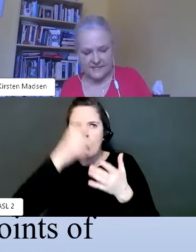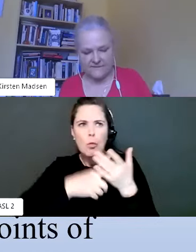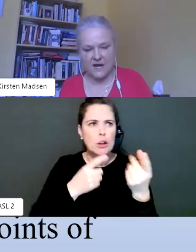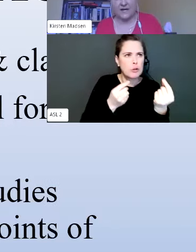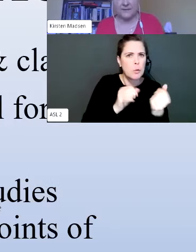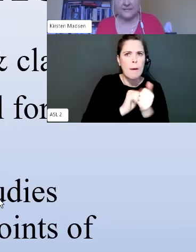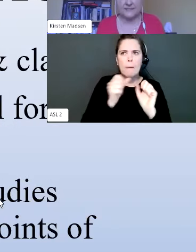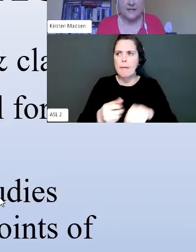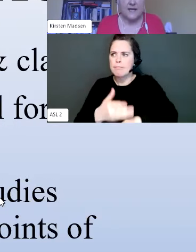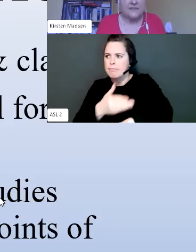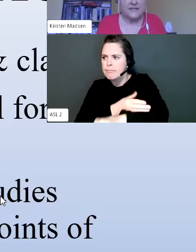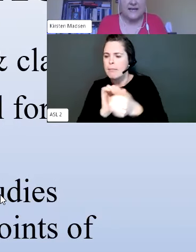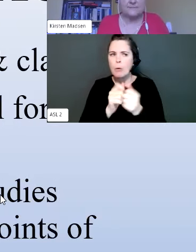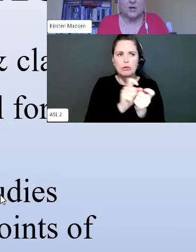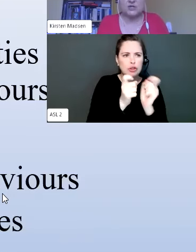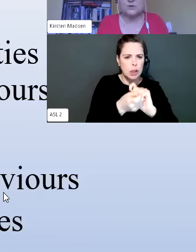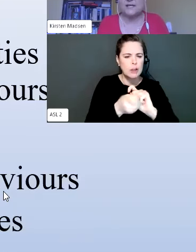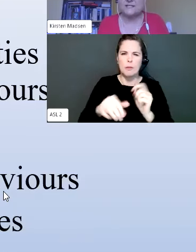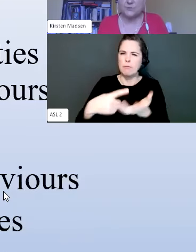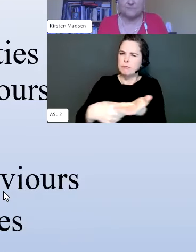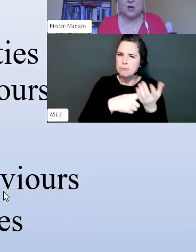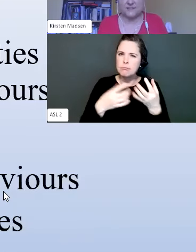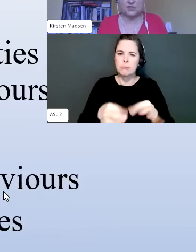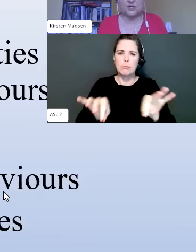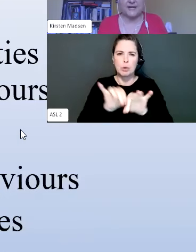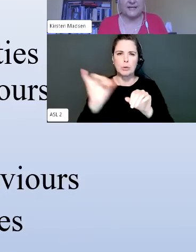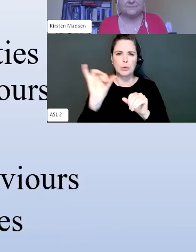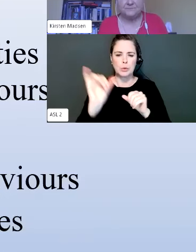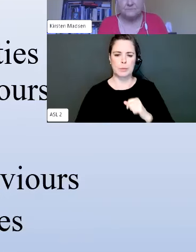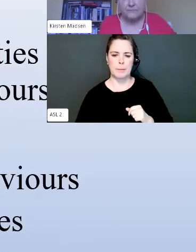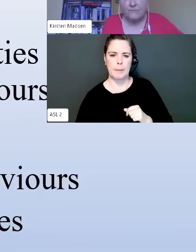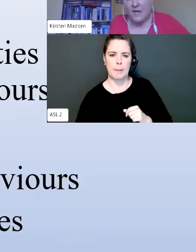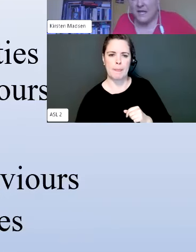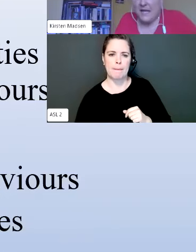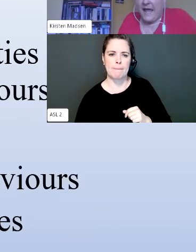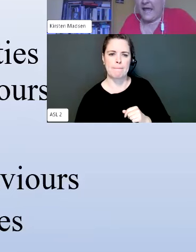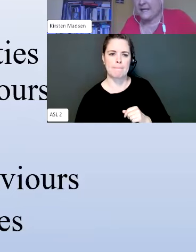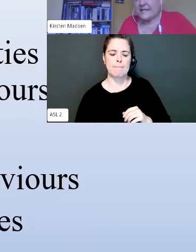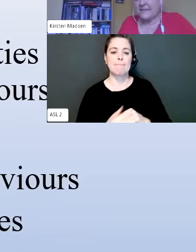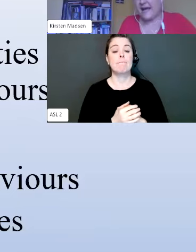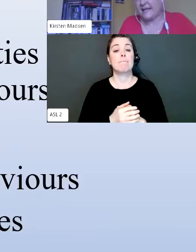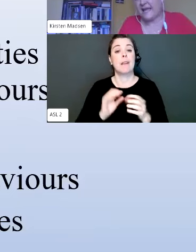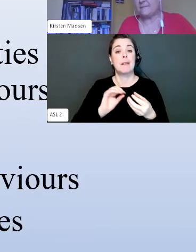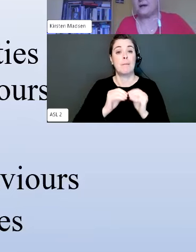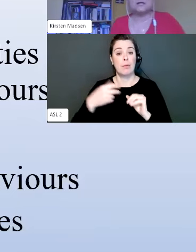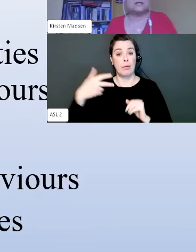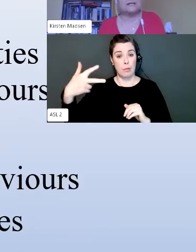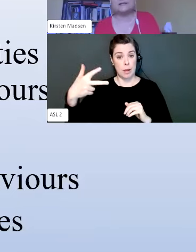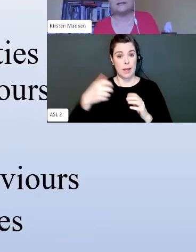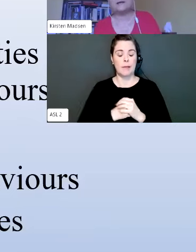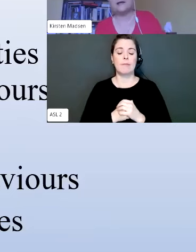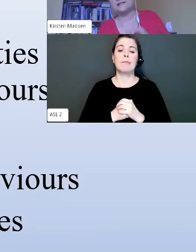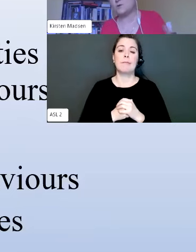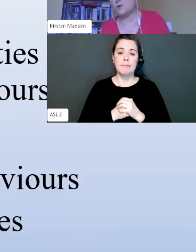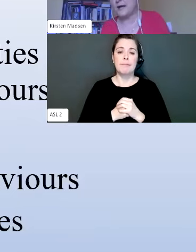toxic environments. The next module is response training. And that came up